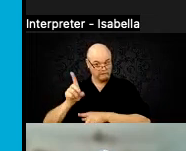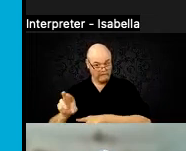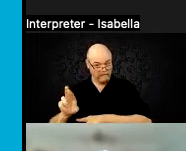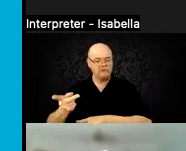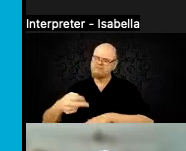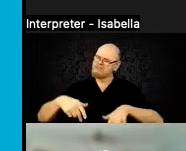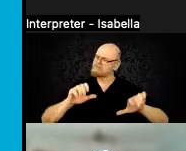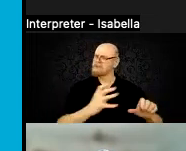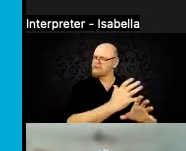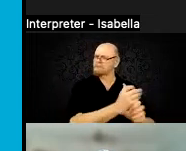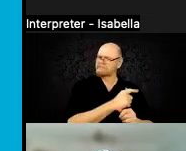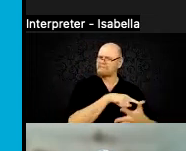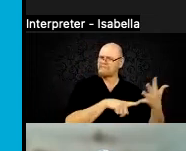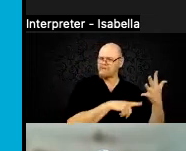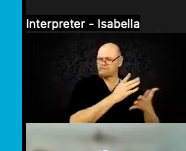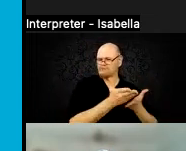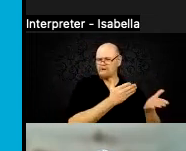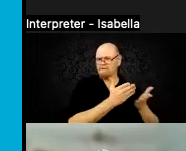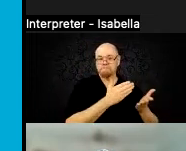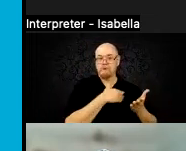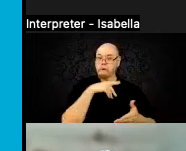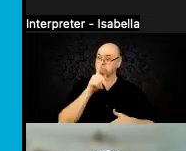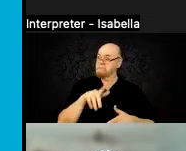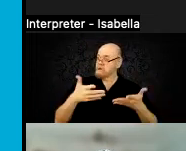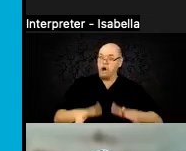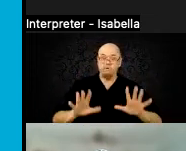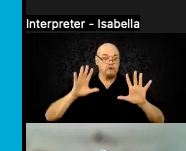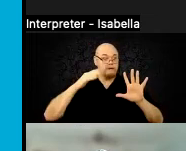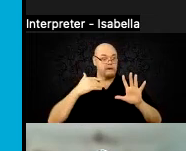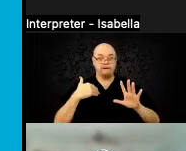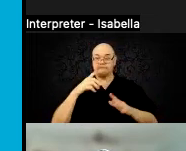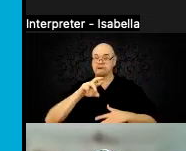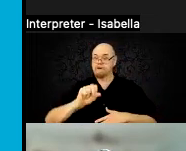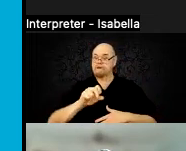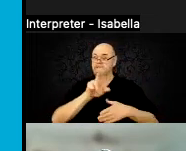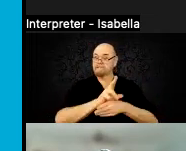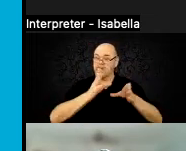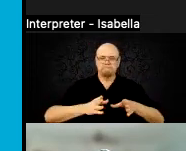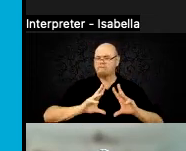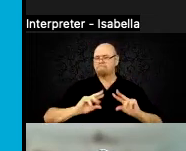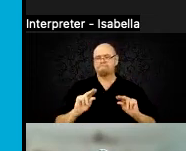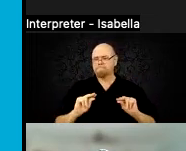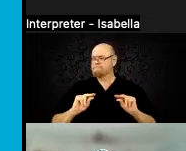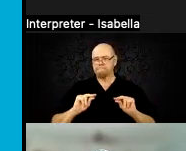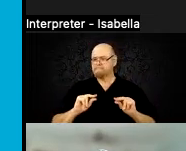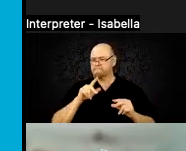no requirement to be an existing DRS customer to access these services either,